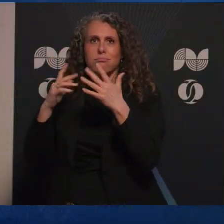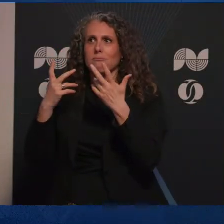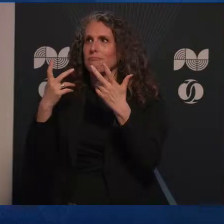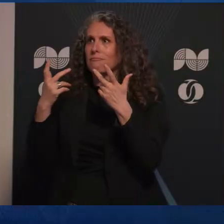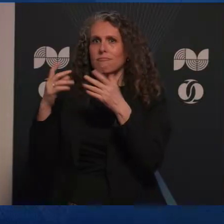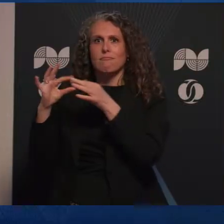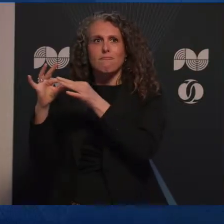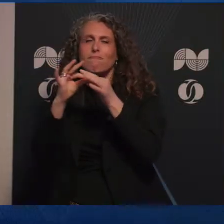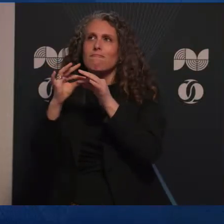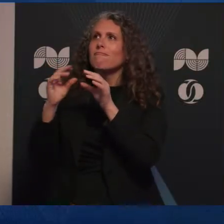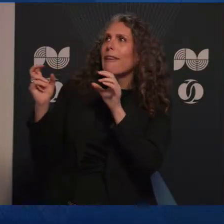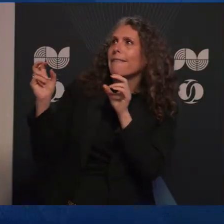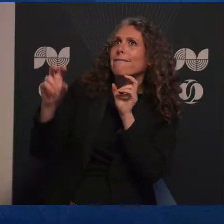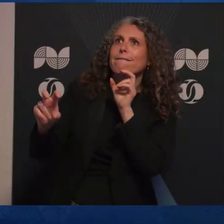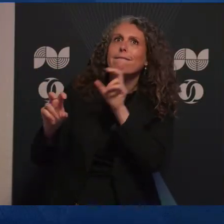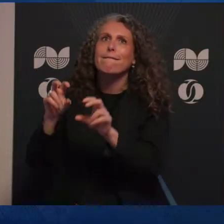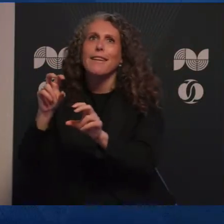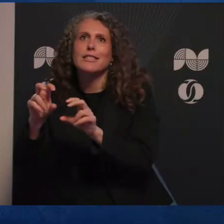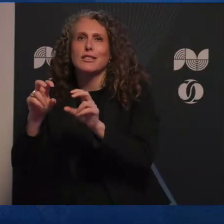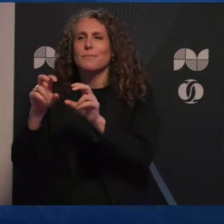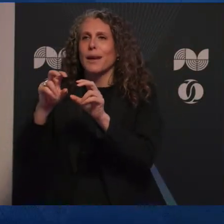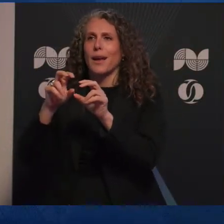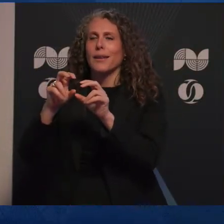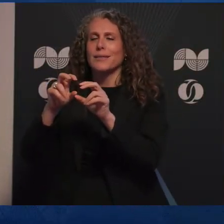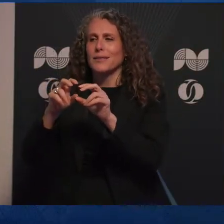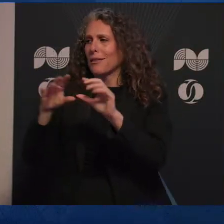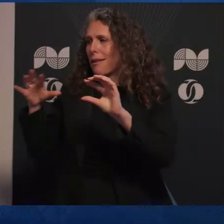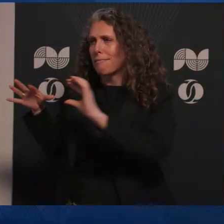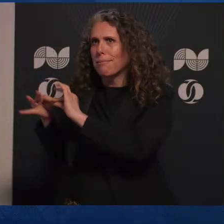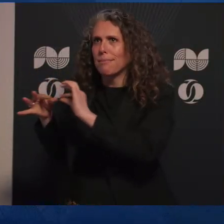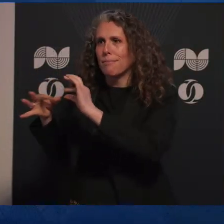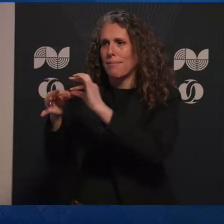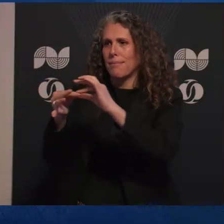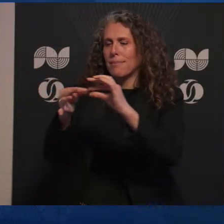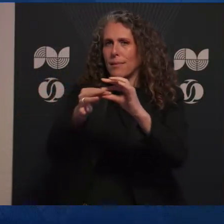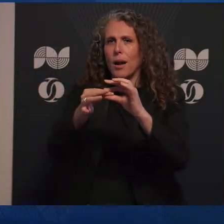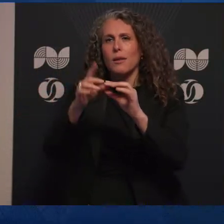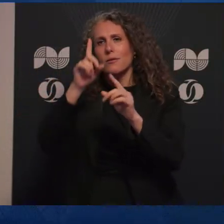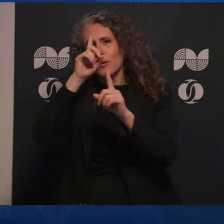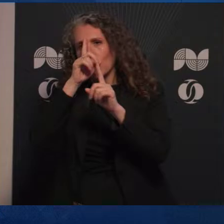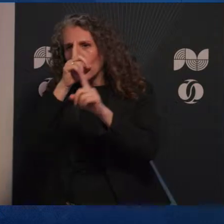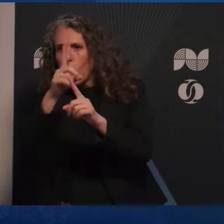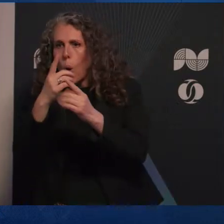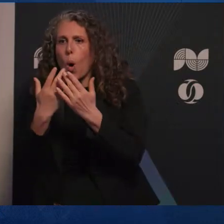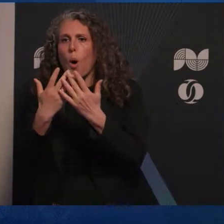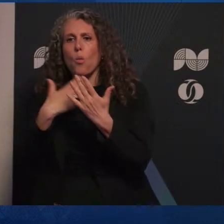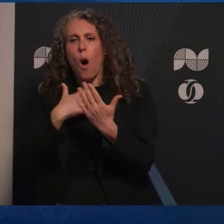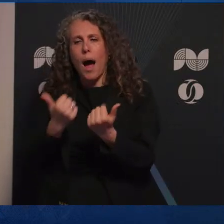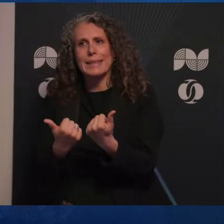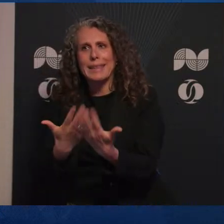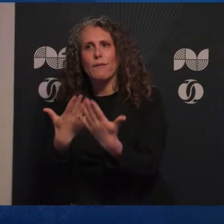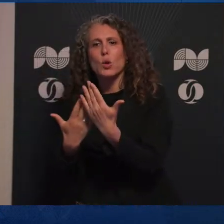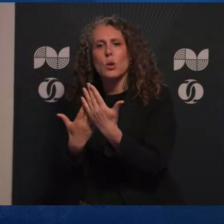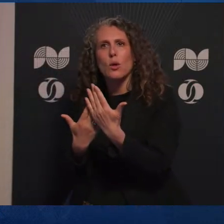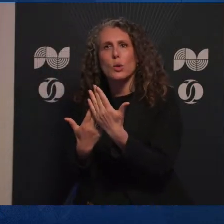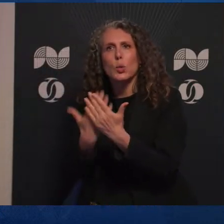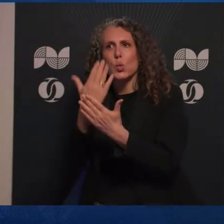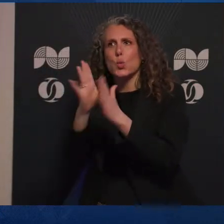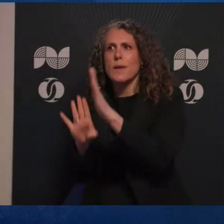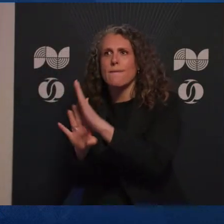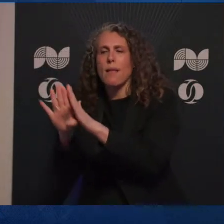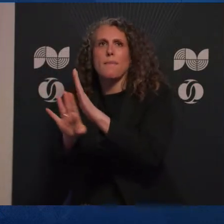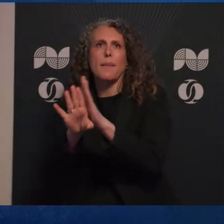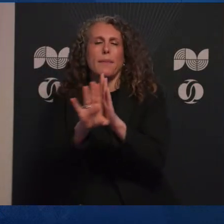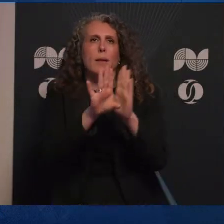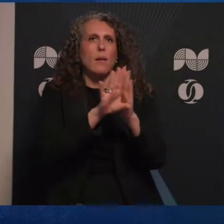investment by different actors along value chains to trigger development of new areas that were underdeveloped in Central Asia, away